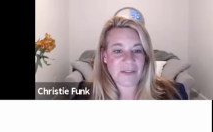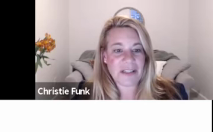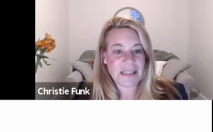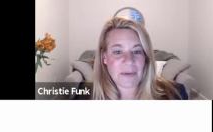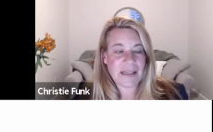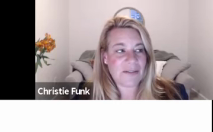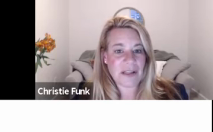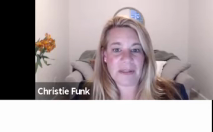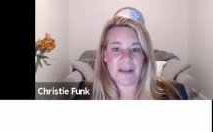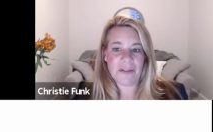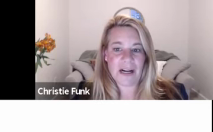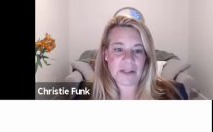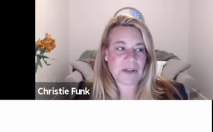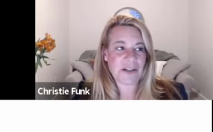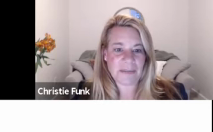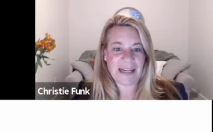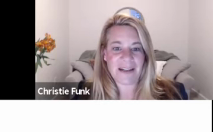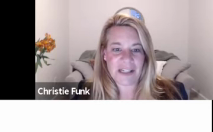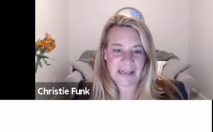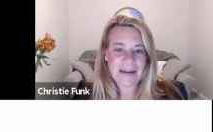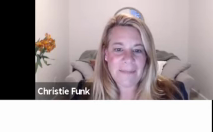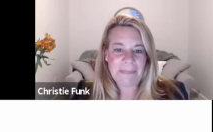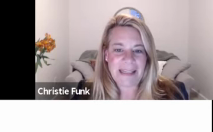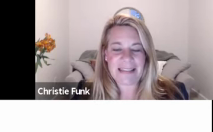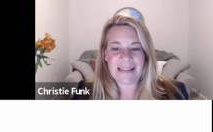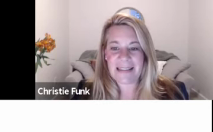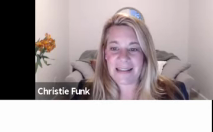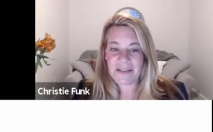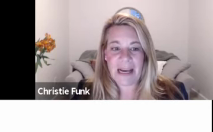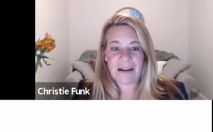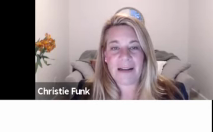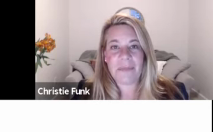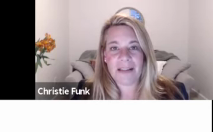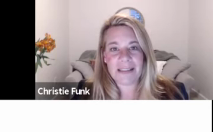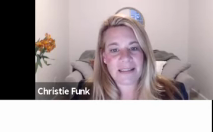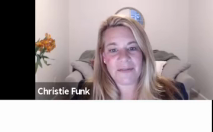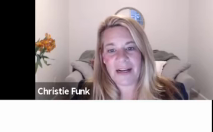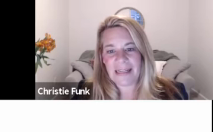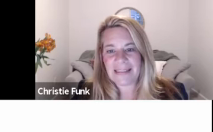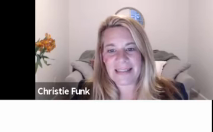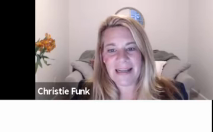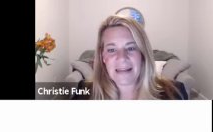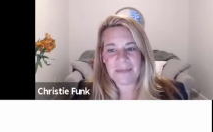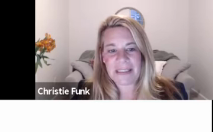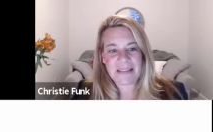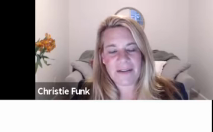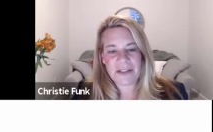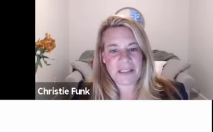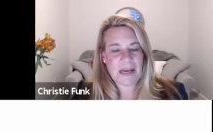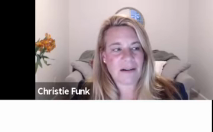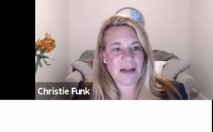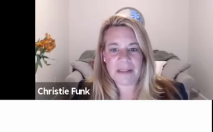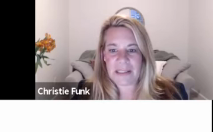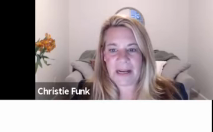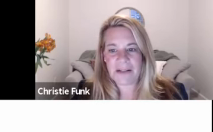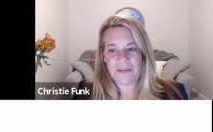Hampton University, where he developed a love for entrepreneurship and energy. He has an extensive background in politics and finance and plans to leverage